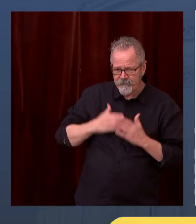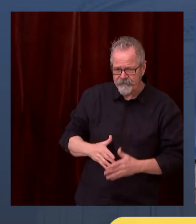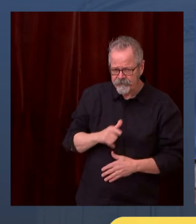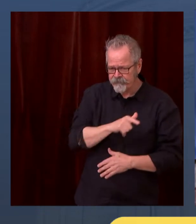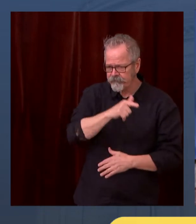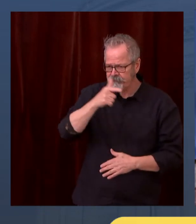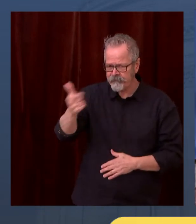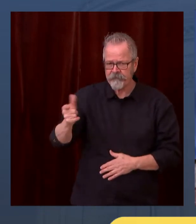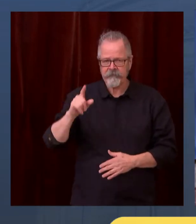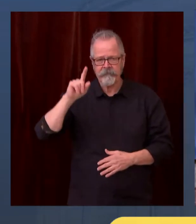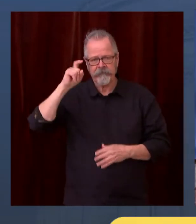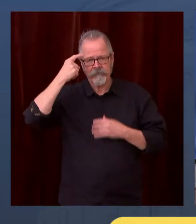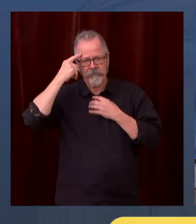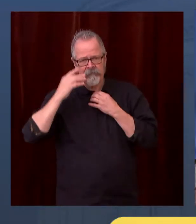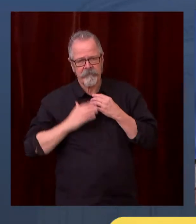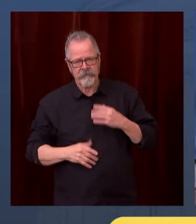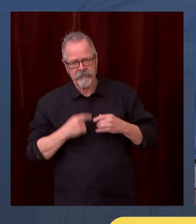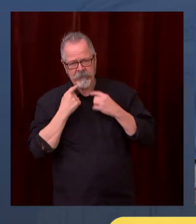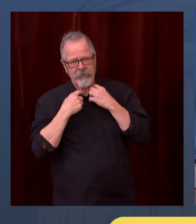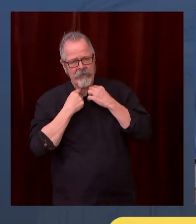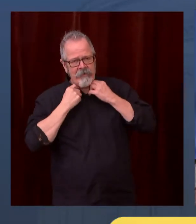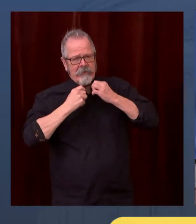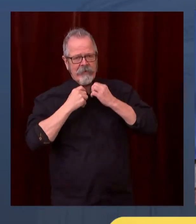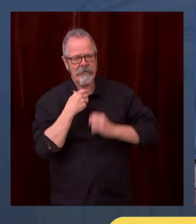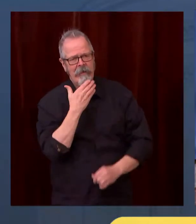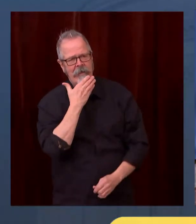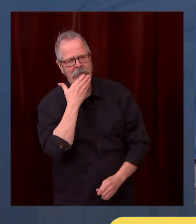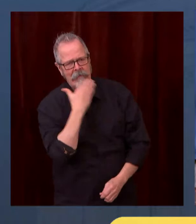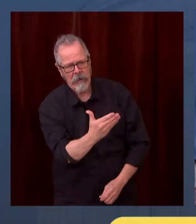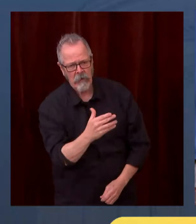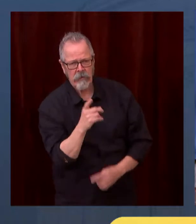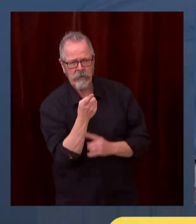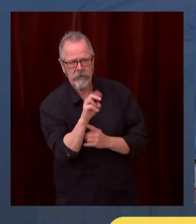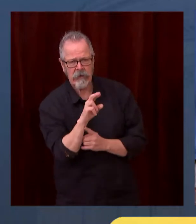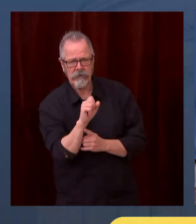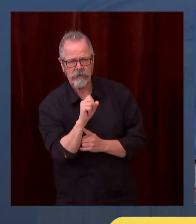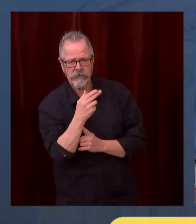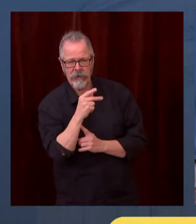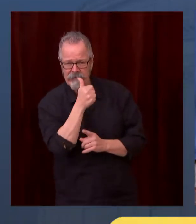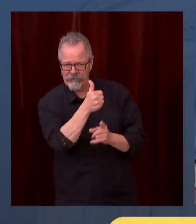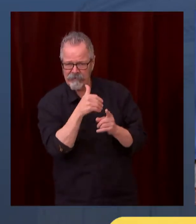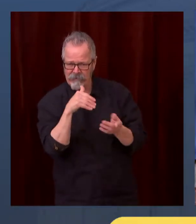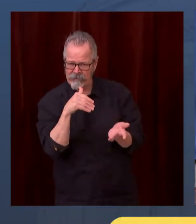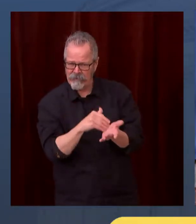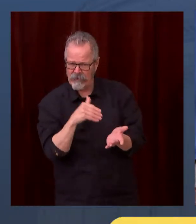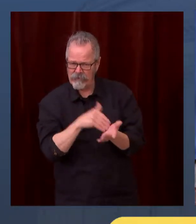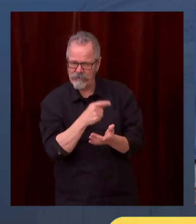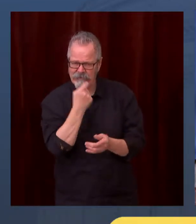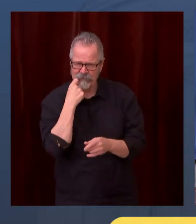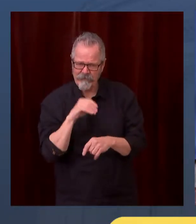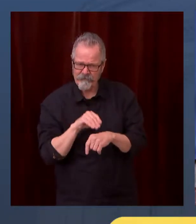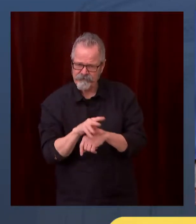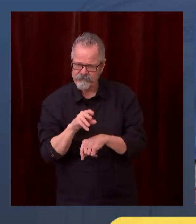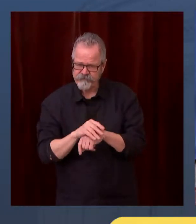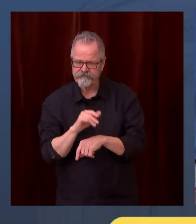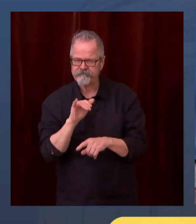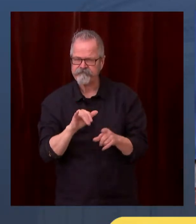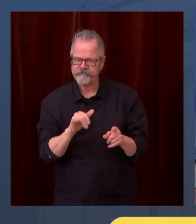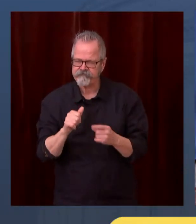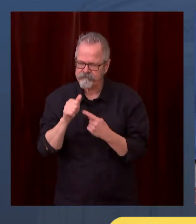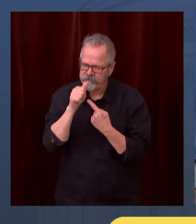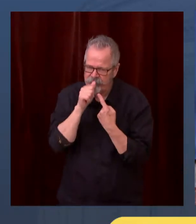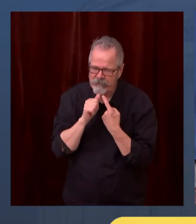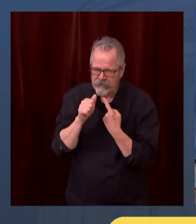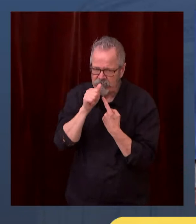Dr. Shah said. He gave us he's a physician, of course, and he's given us advice, which is to be patient. I just want you to know that we are